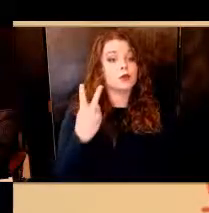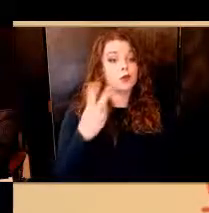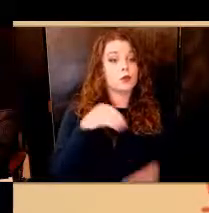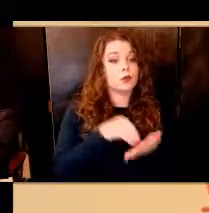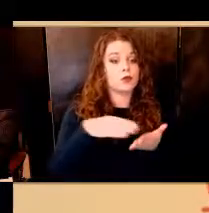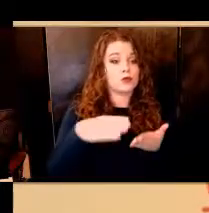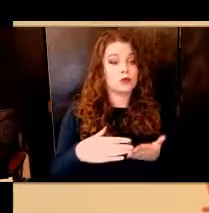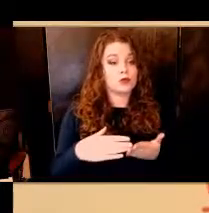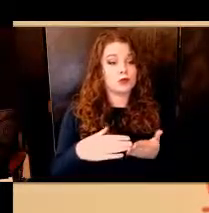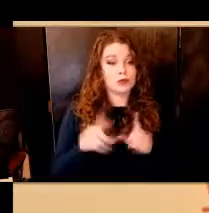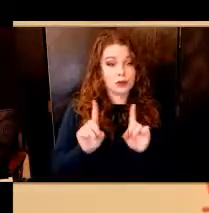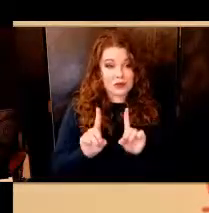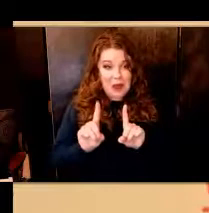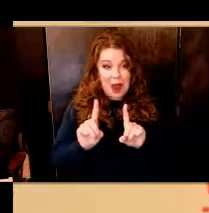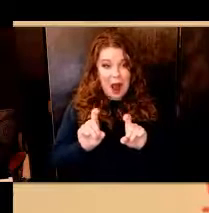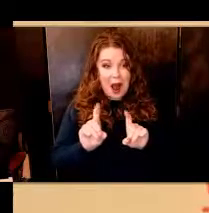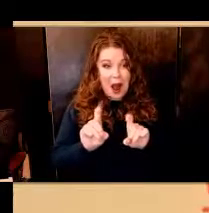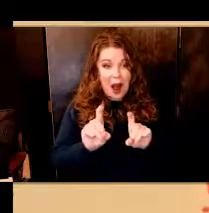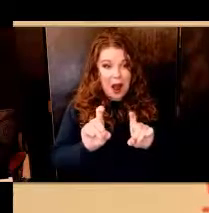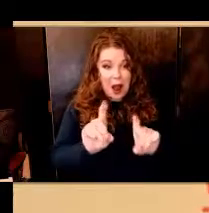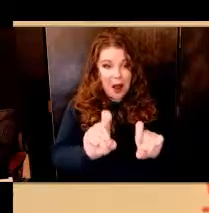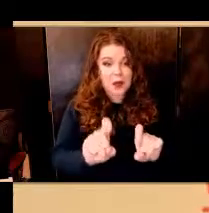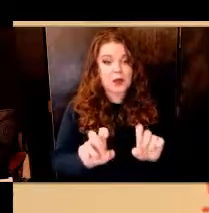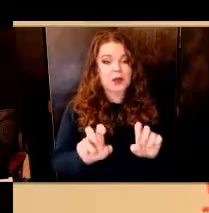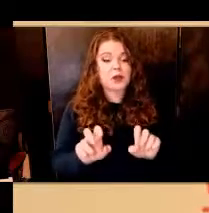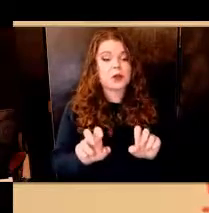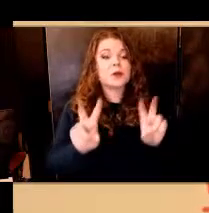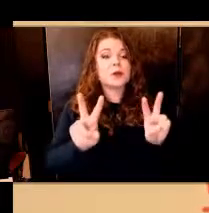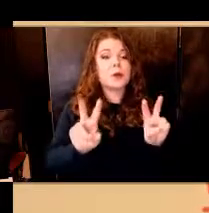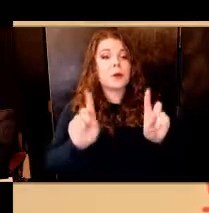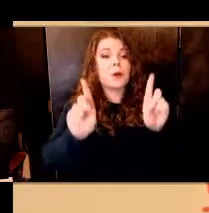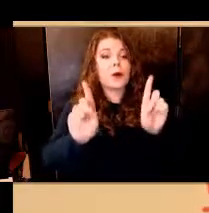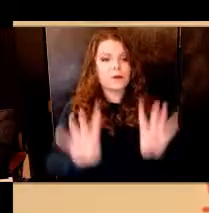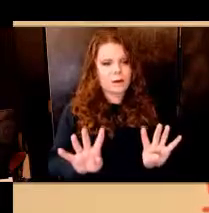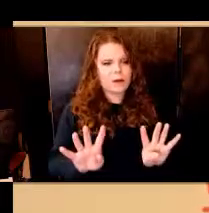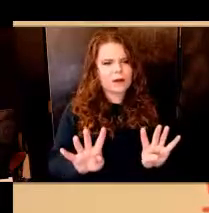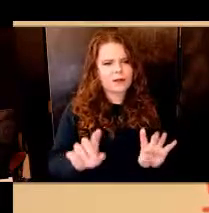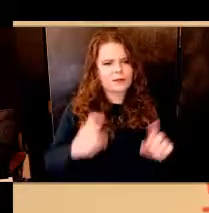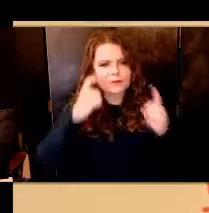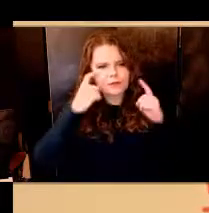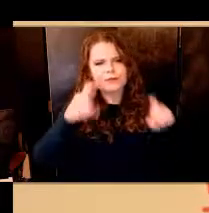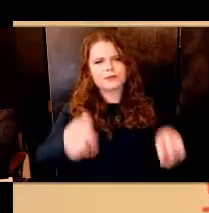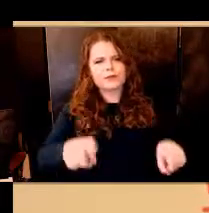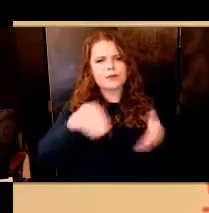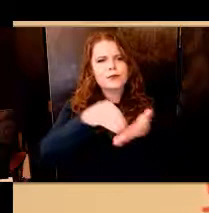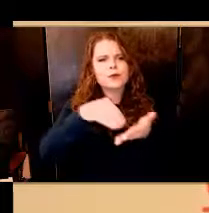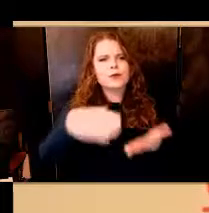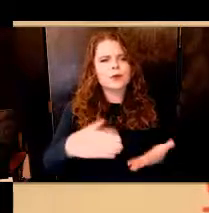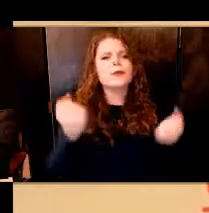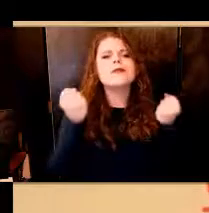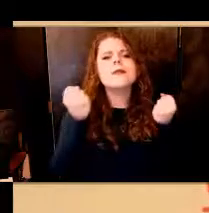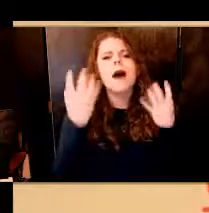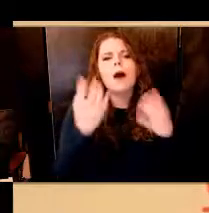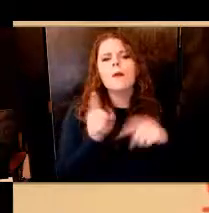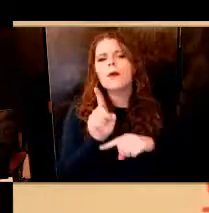ran exactly 2 1/4 of a mile. Identify the students. How many quarter